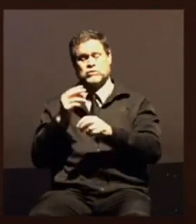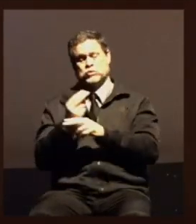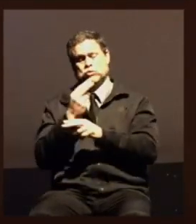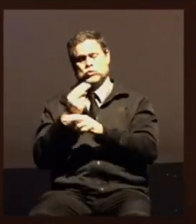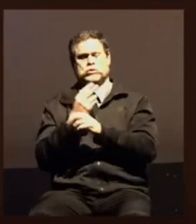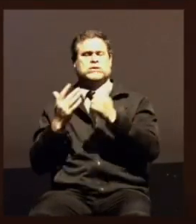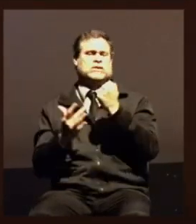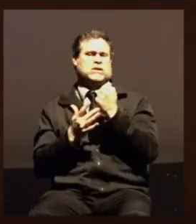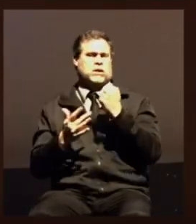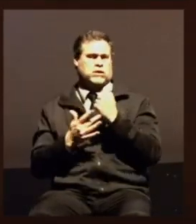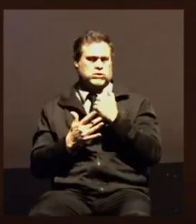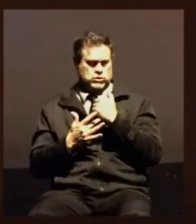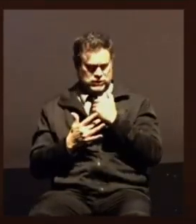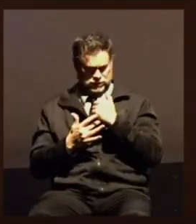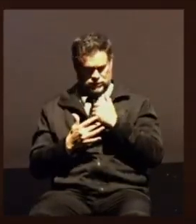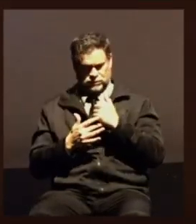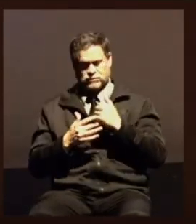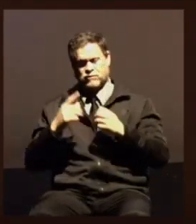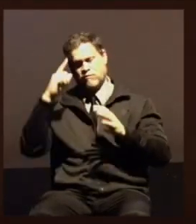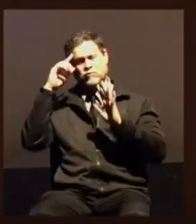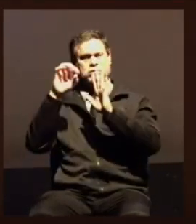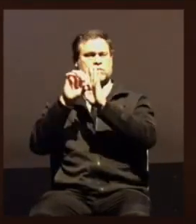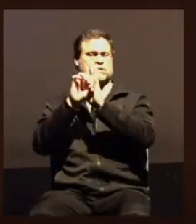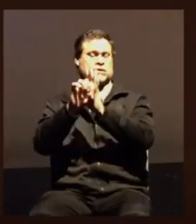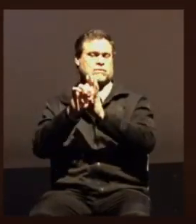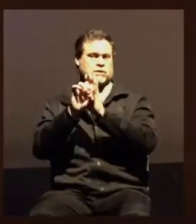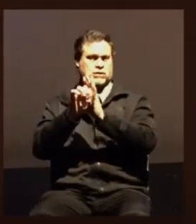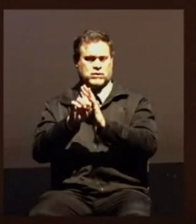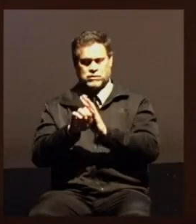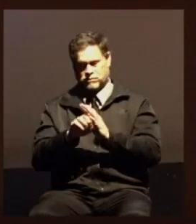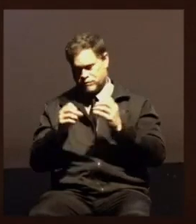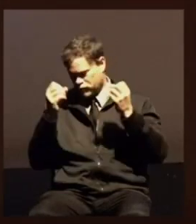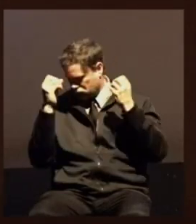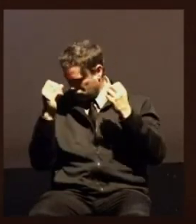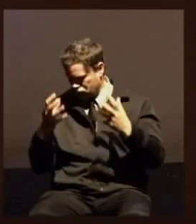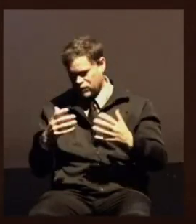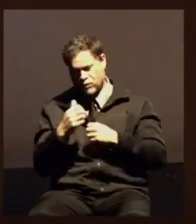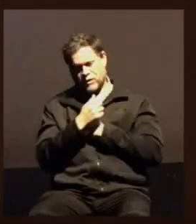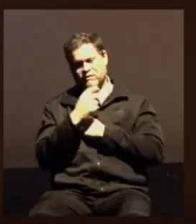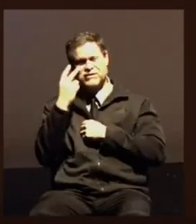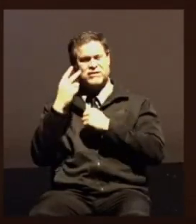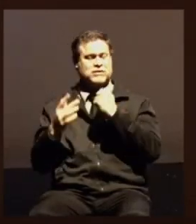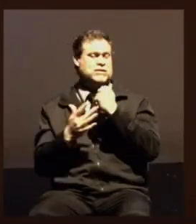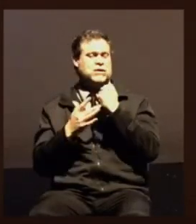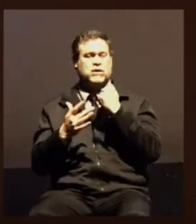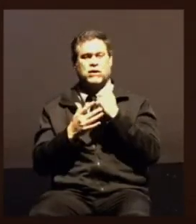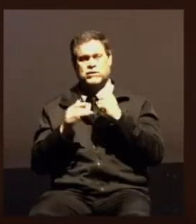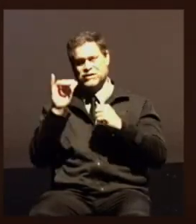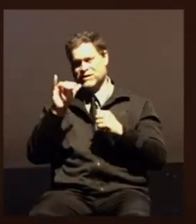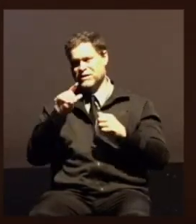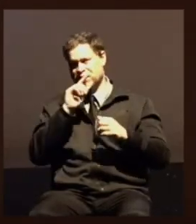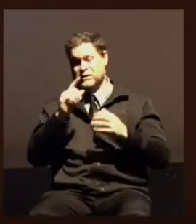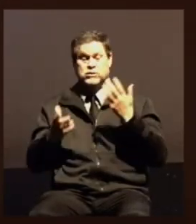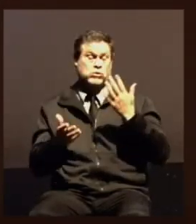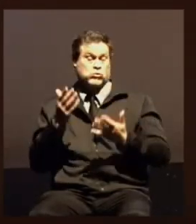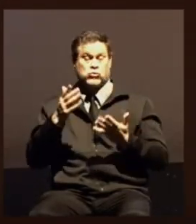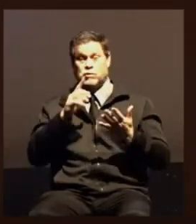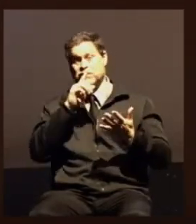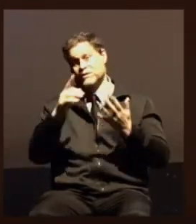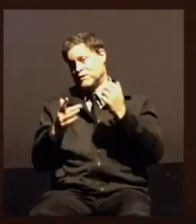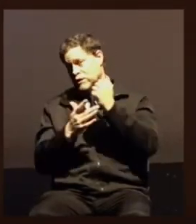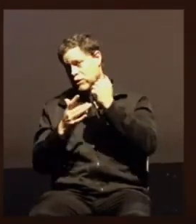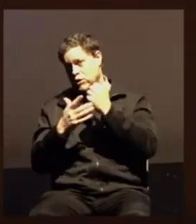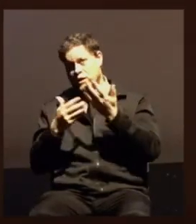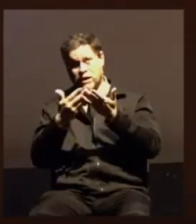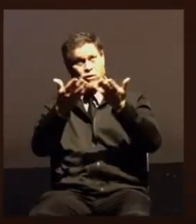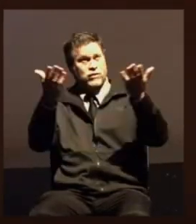of technology. For example, I would love to see technology that is, and there probably is some technology